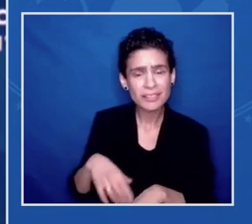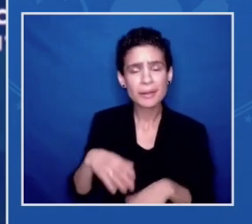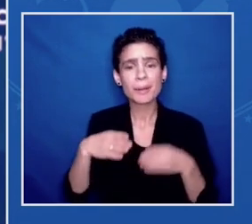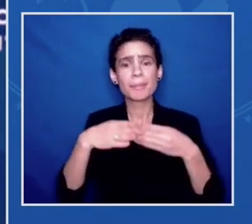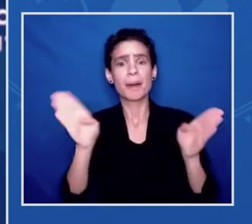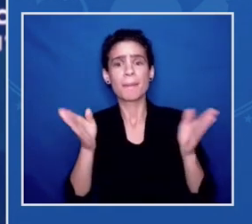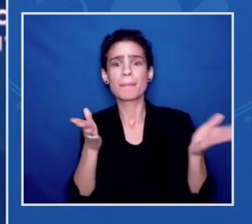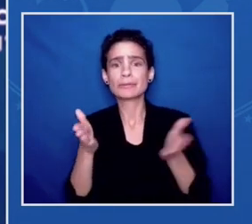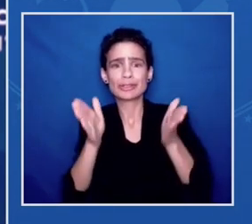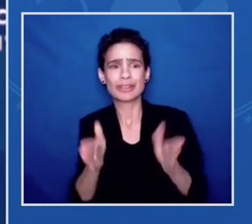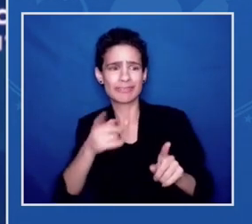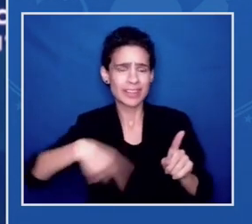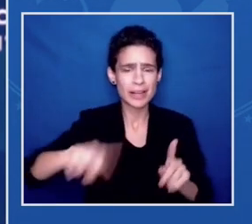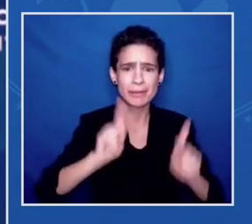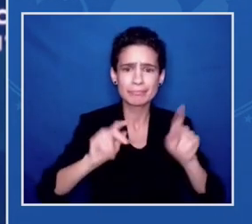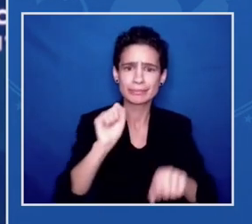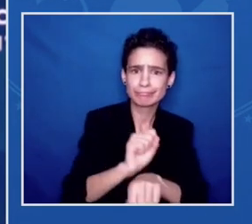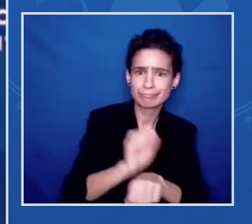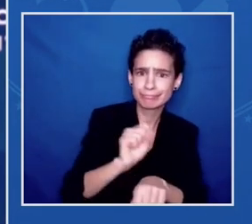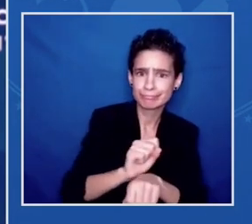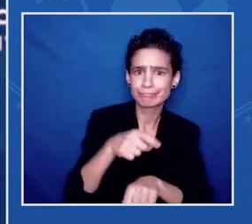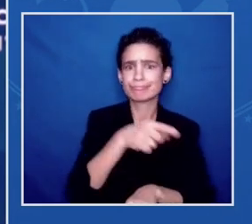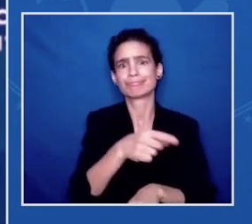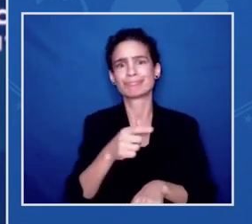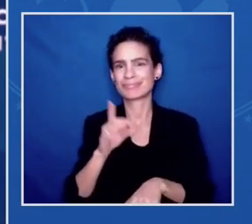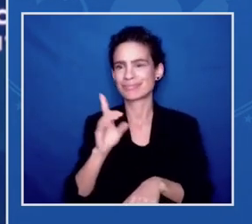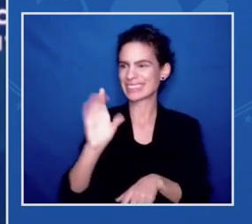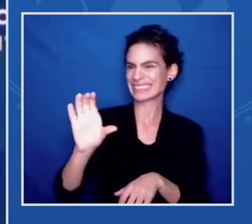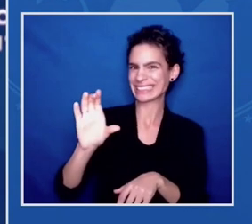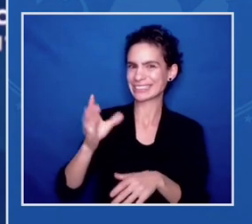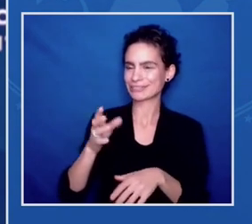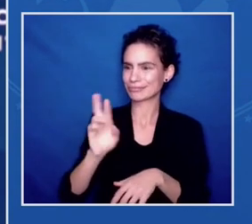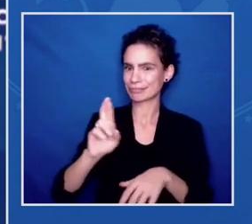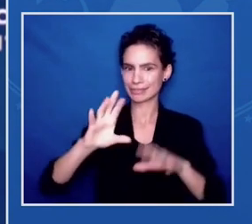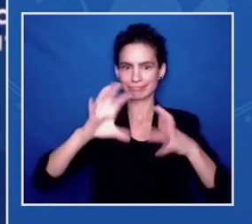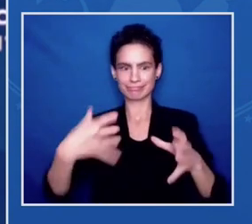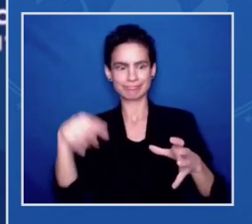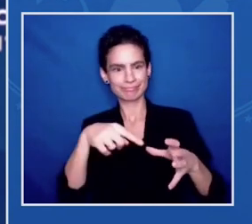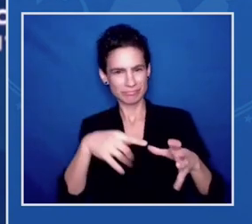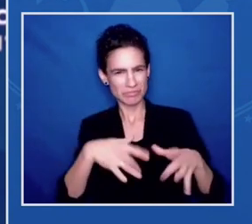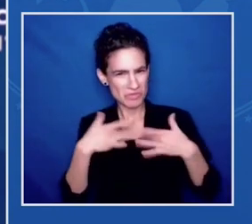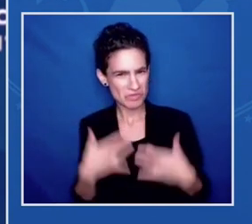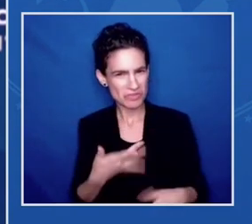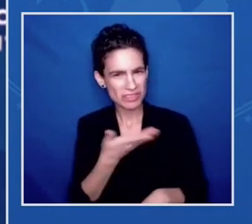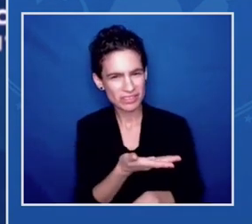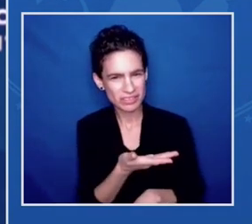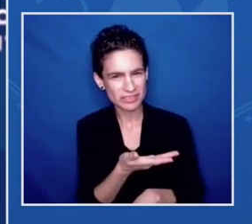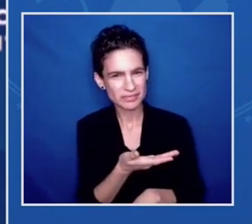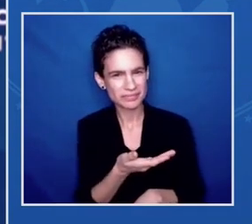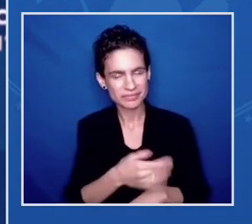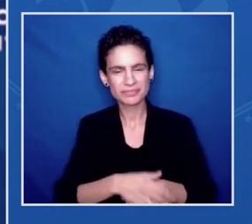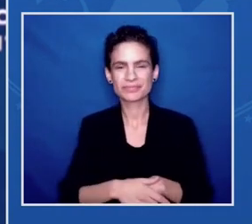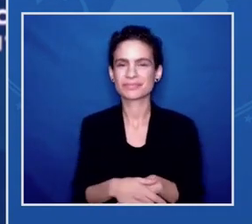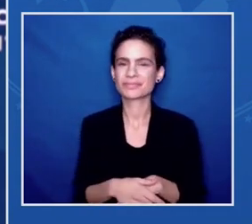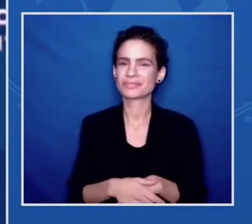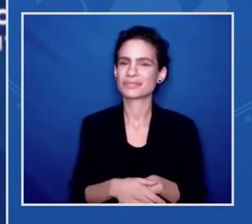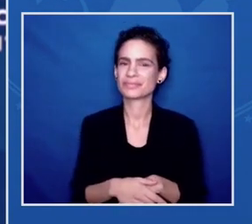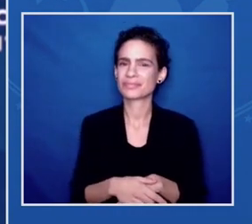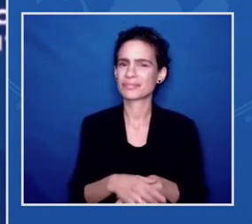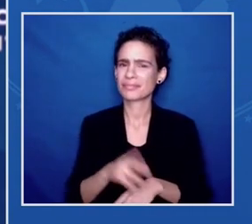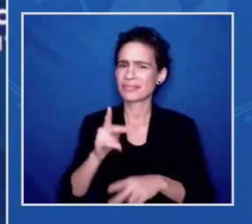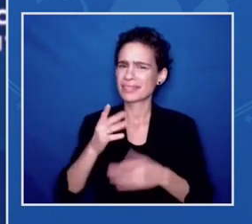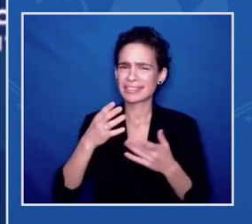and the public servants who work at the heart of our republic. An assault on the